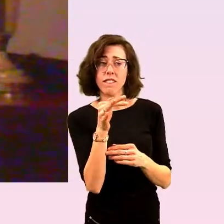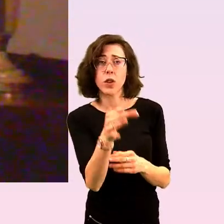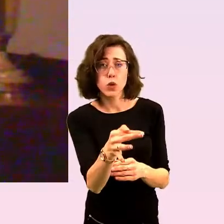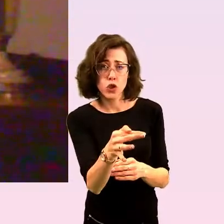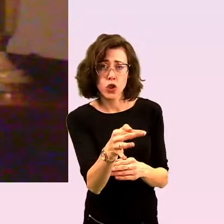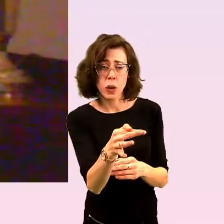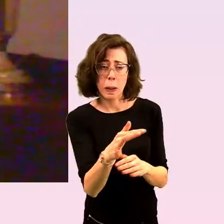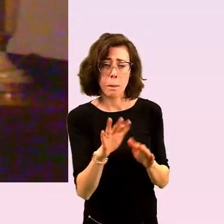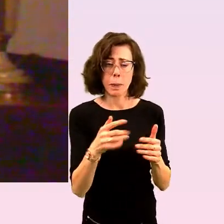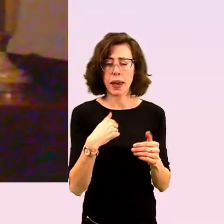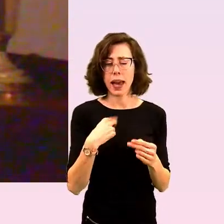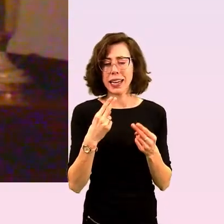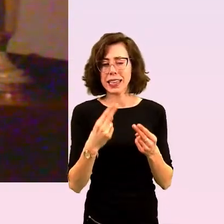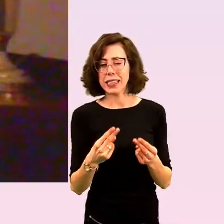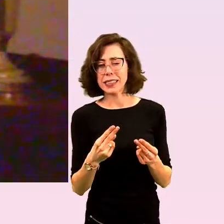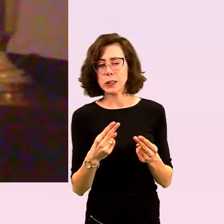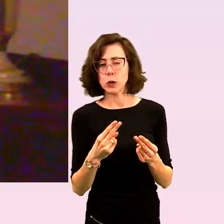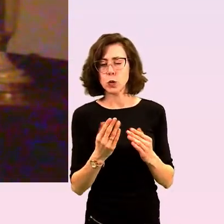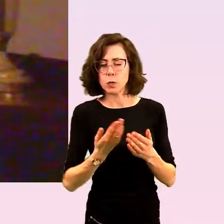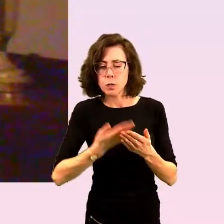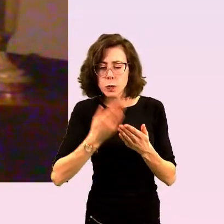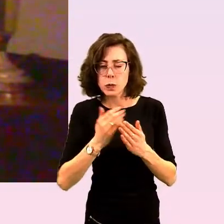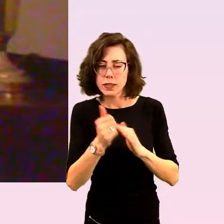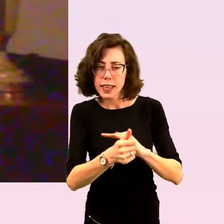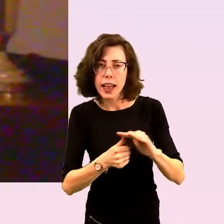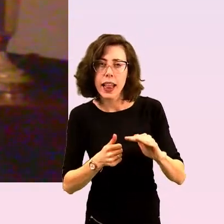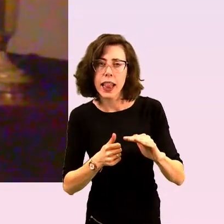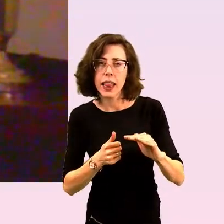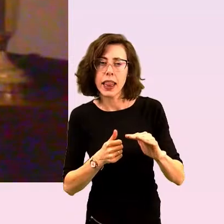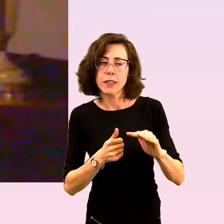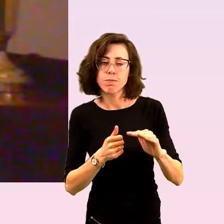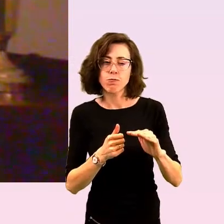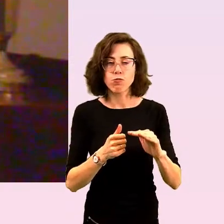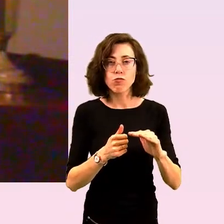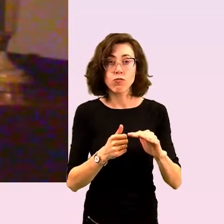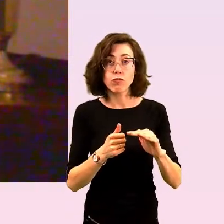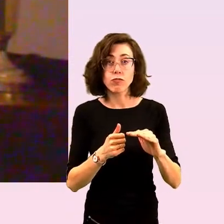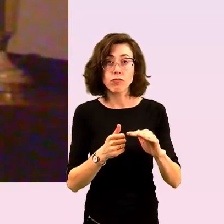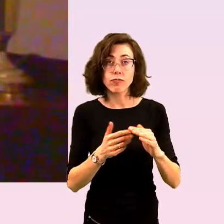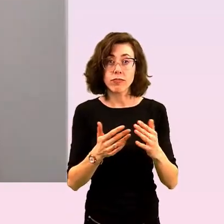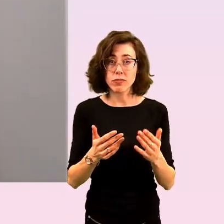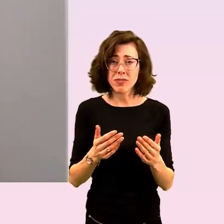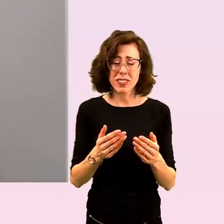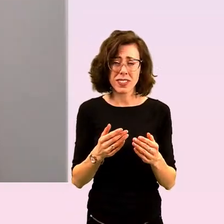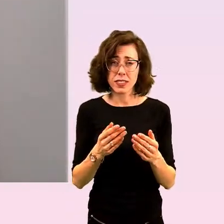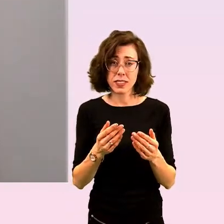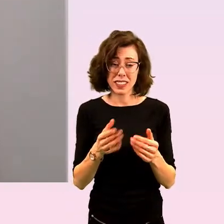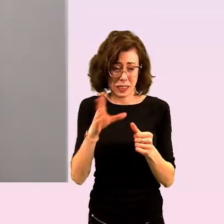skills, you know, which we know many of us probably, you know, still need to work on as we go.